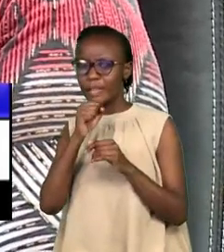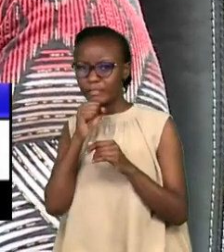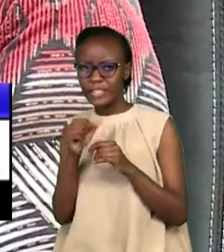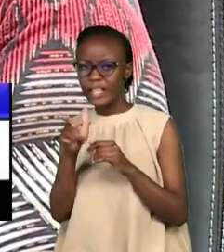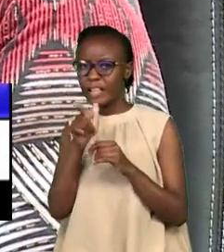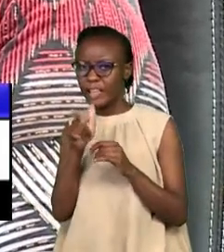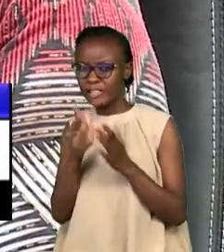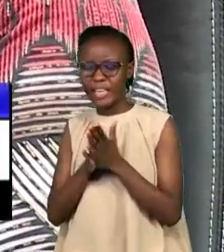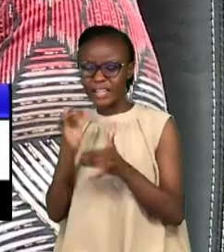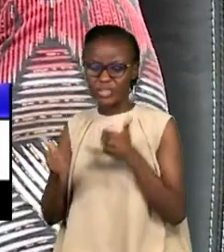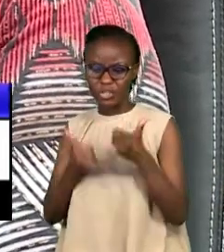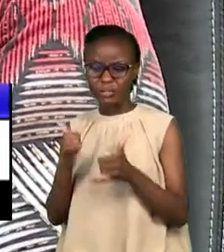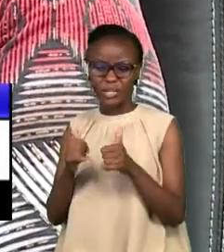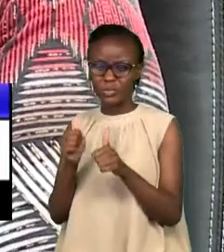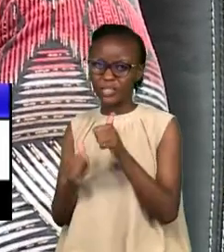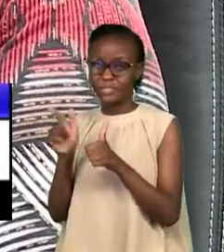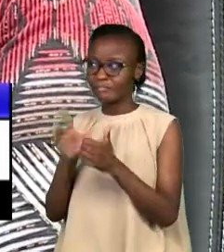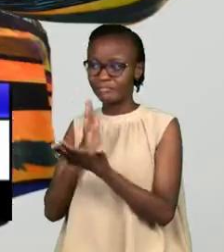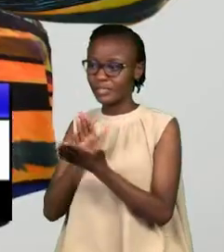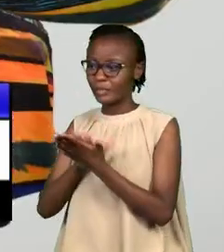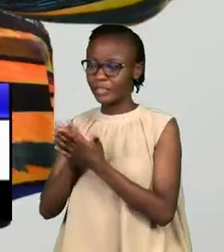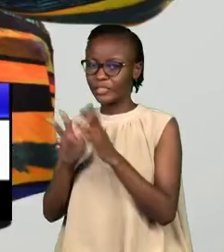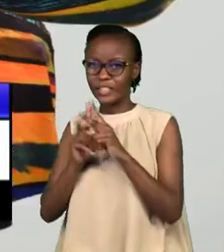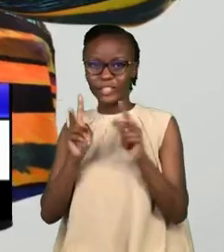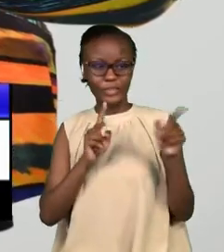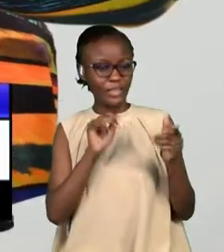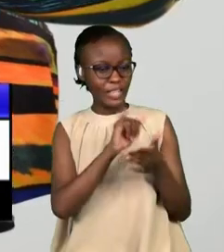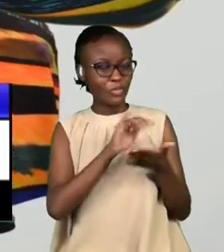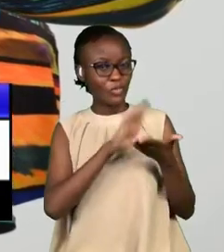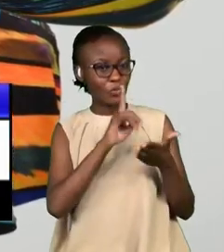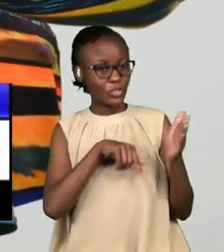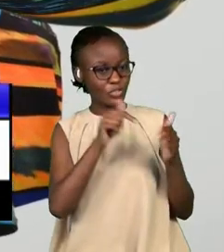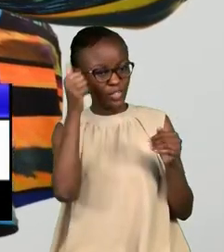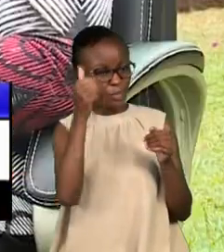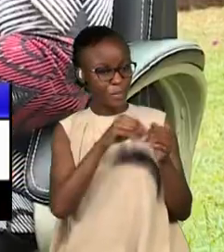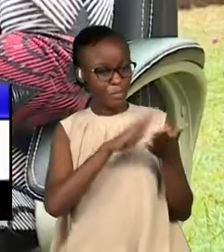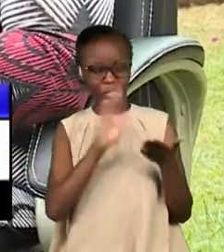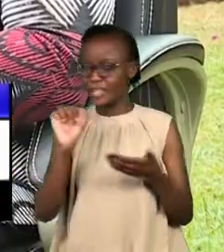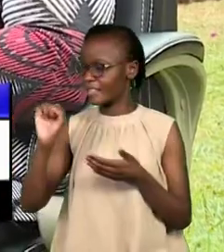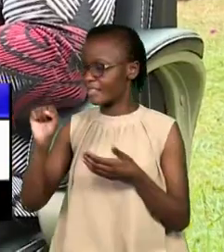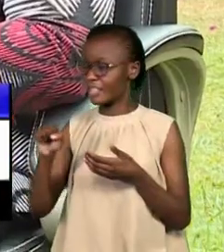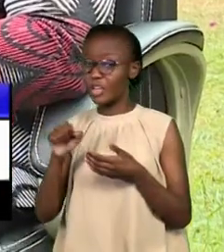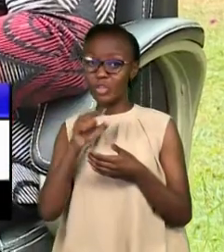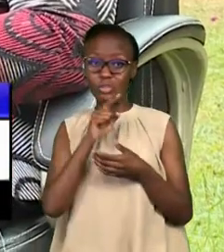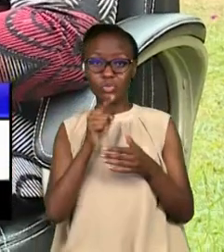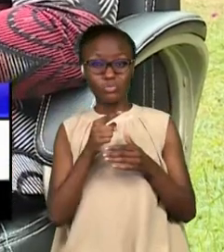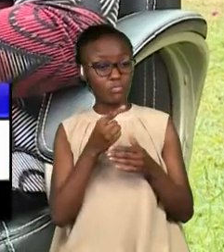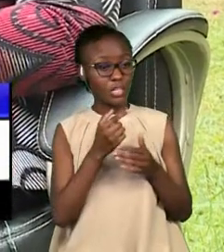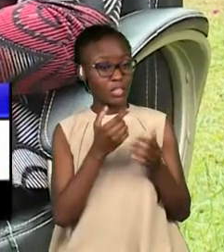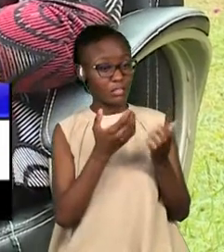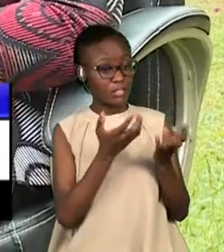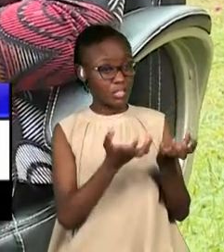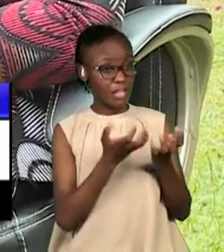and stuff like that. It was interesting. That's the one that you remember most? It's one I remember most. Do you need any capital to start